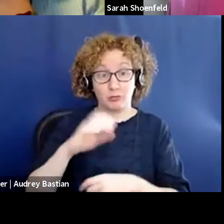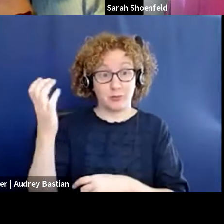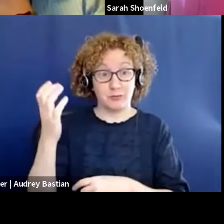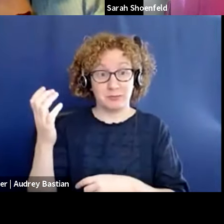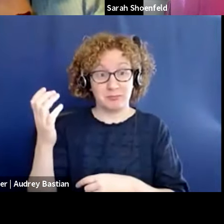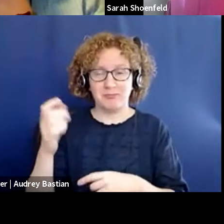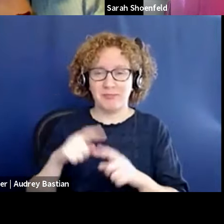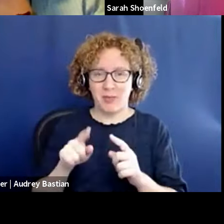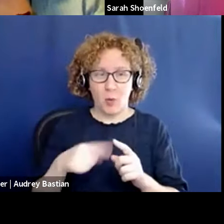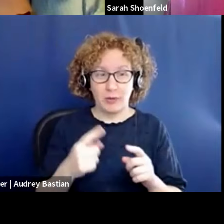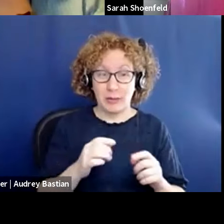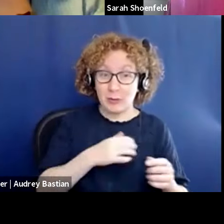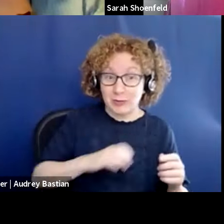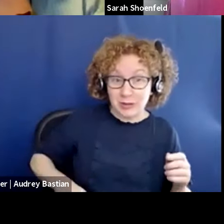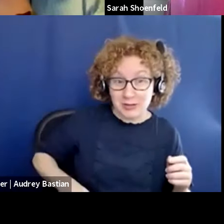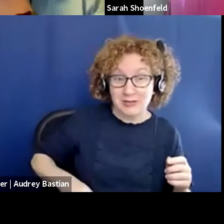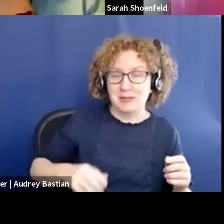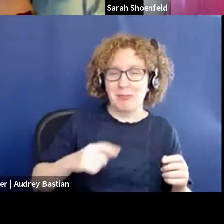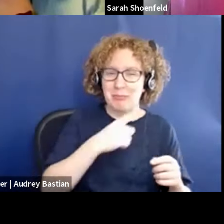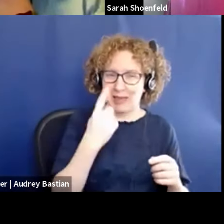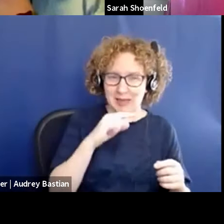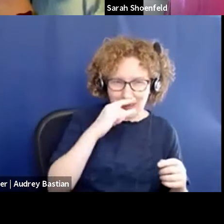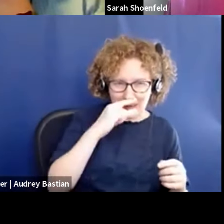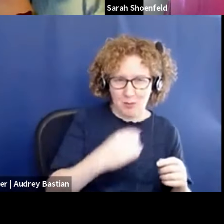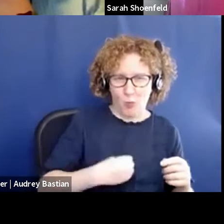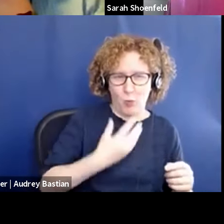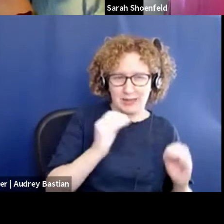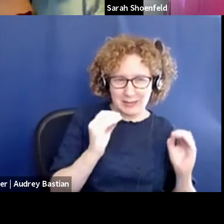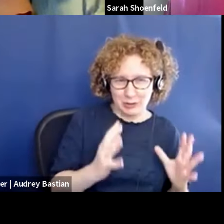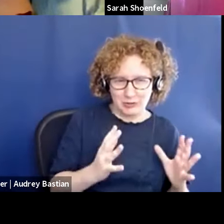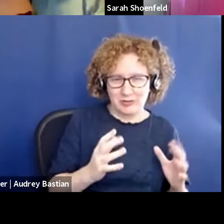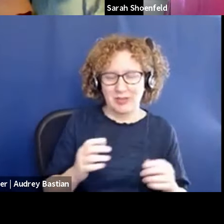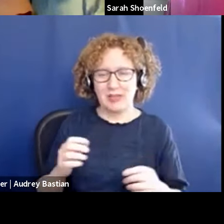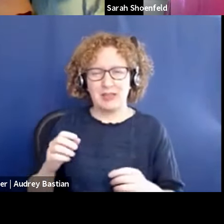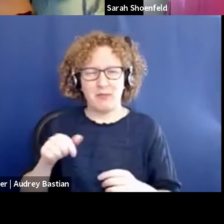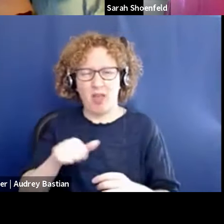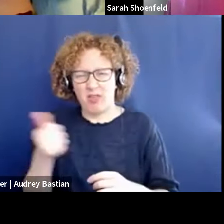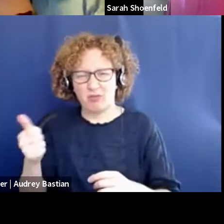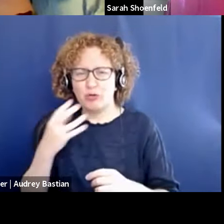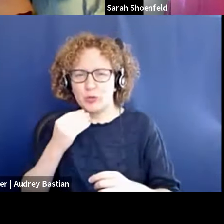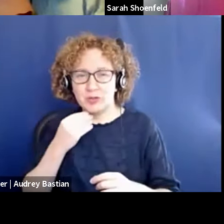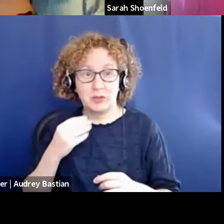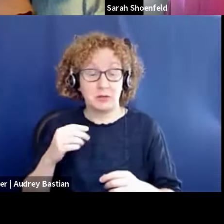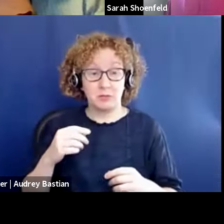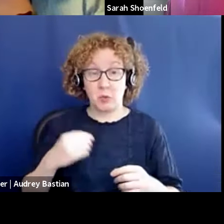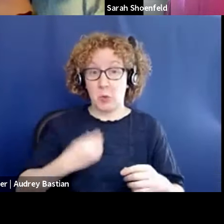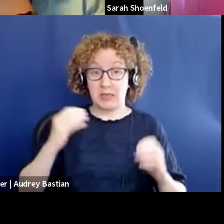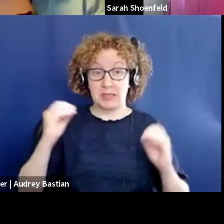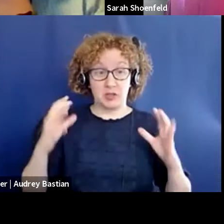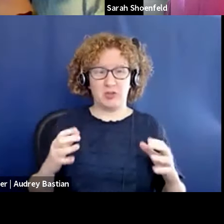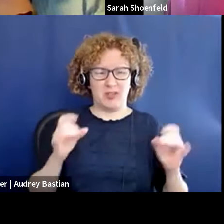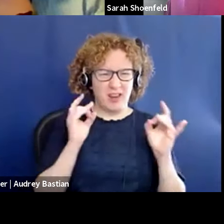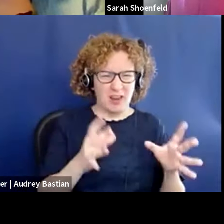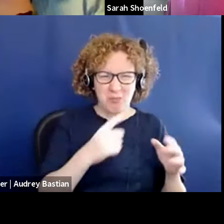kids and the white teacher. And the white teachers hated the Black kids, and they didn't seem to like the Jewish kids either. The white